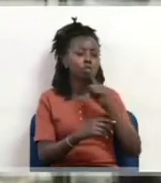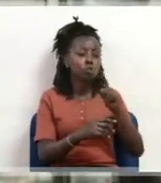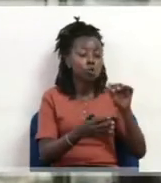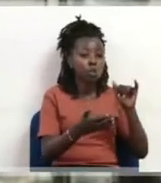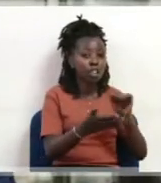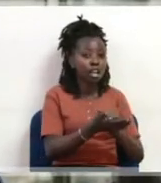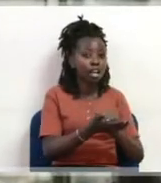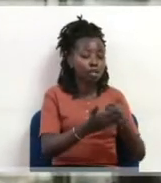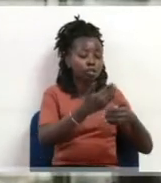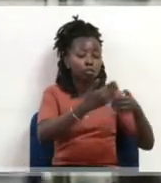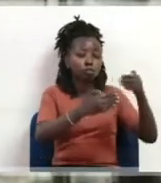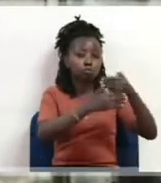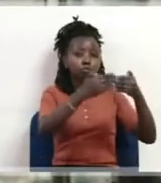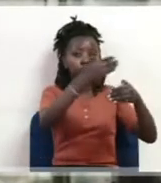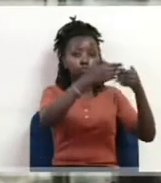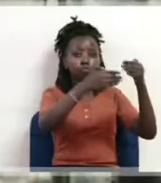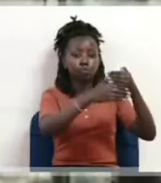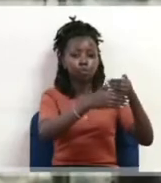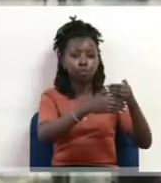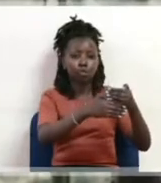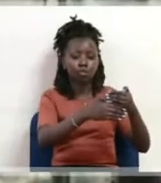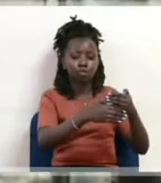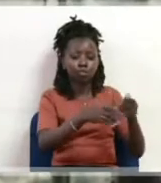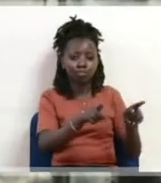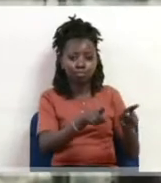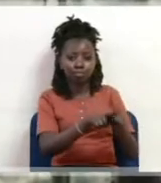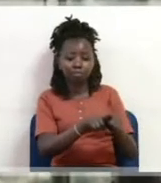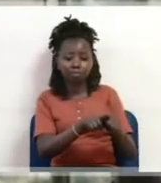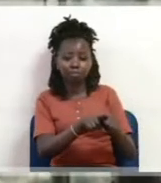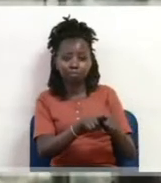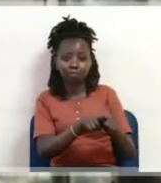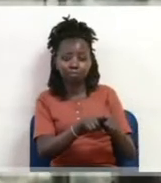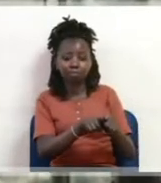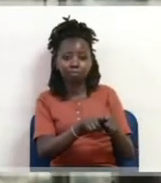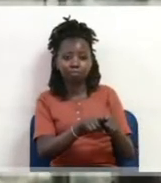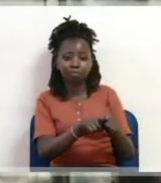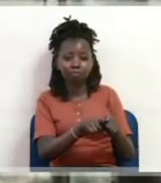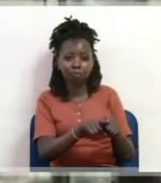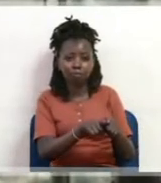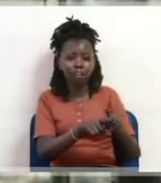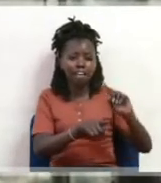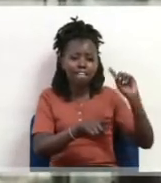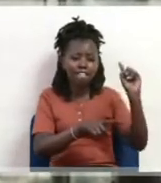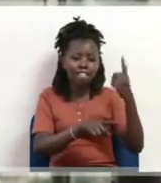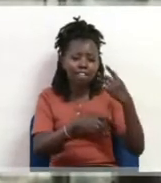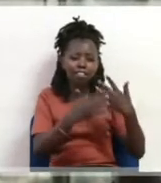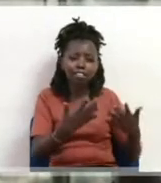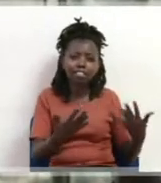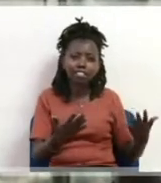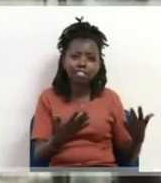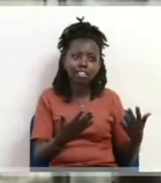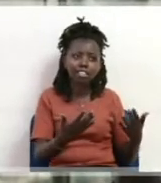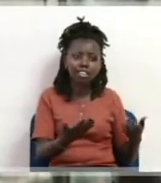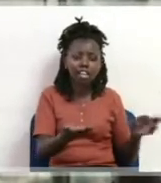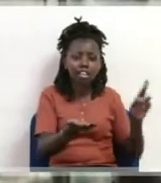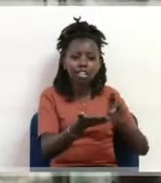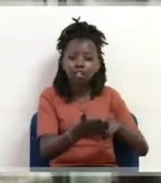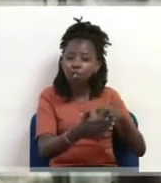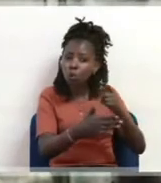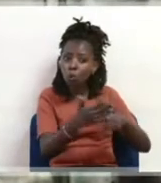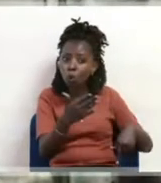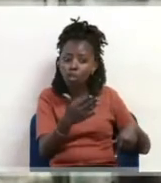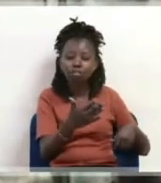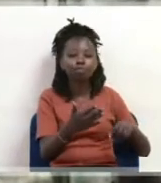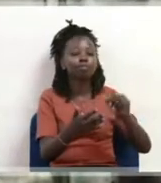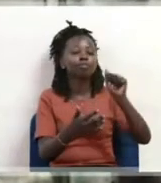walls. Even before the crucial protection of the city was to be put in place, the first thing they restored was the altar.